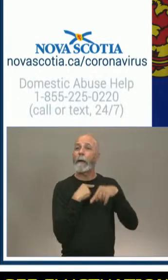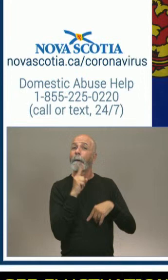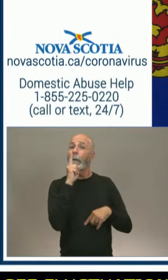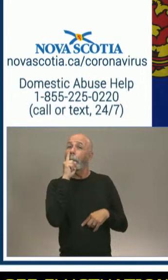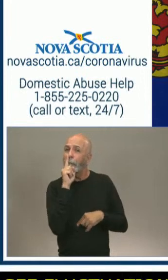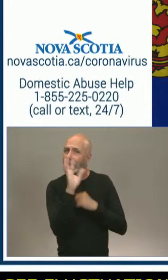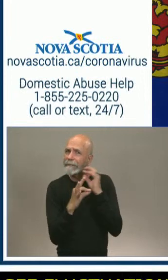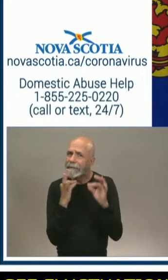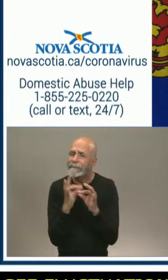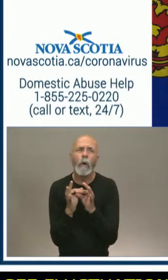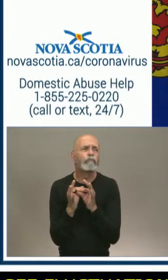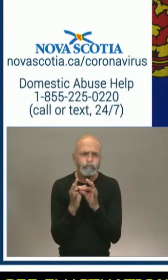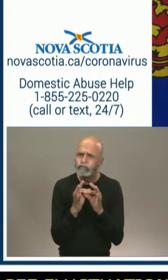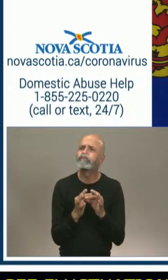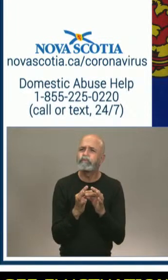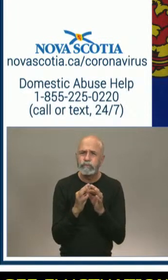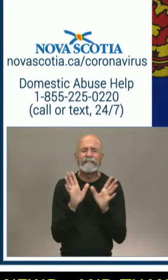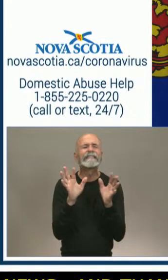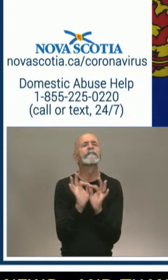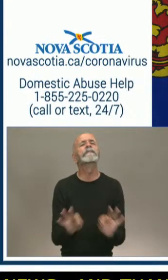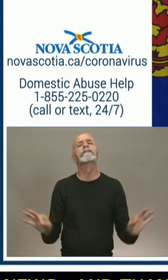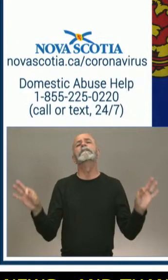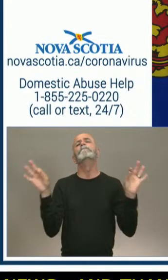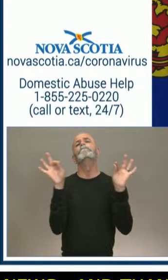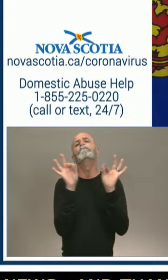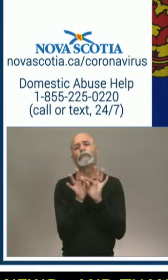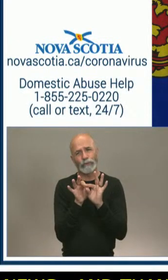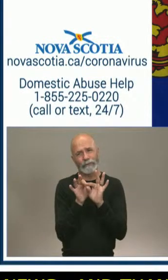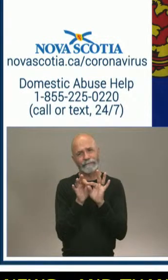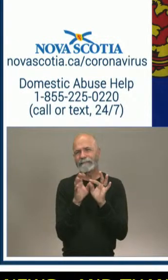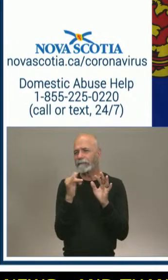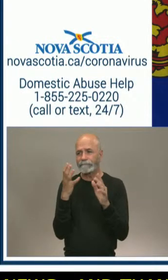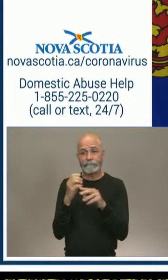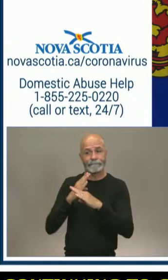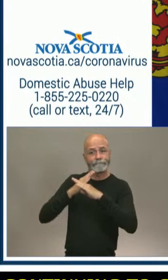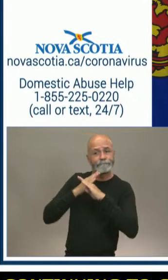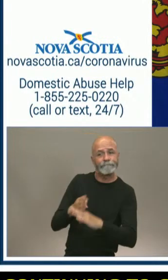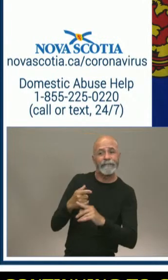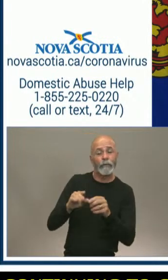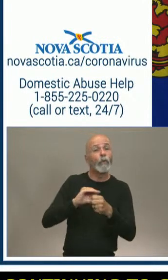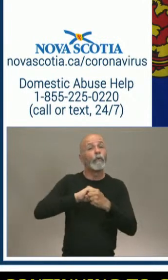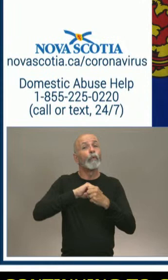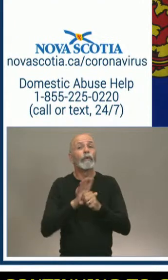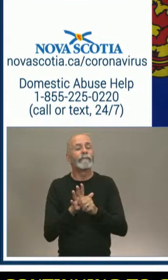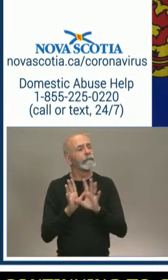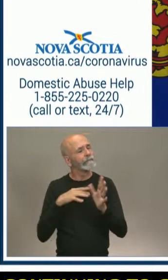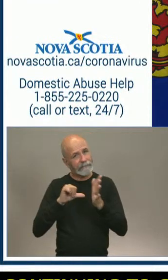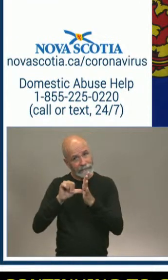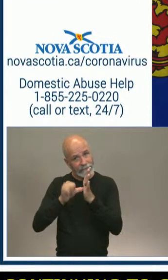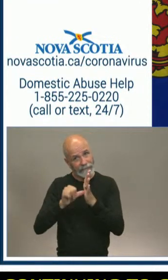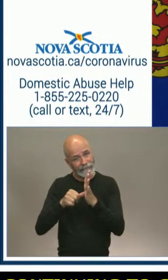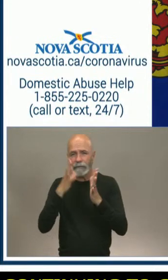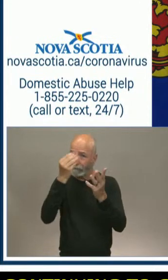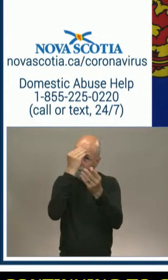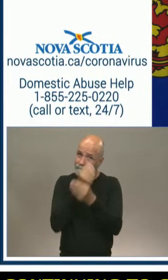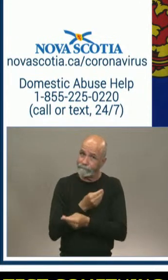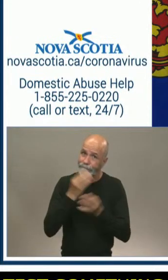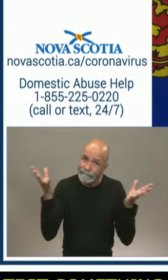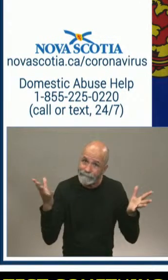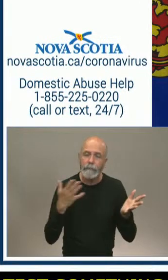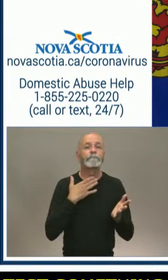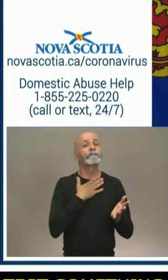a strong part of our response to COVID. I want to continuously say to everyone, this is really important, especially as we open